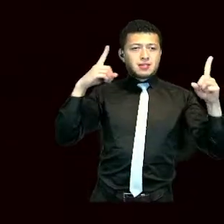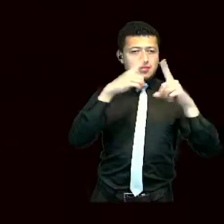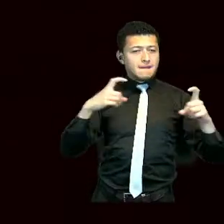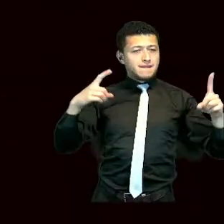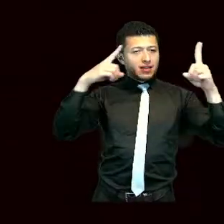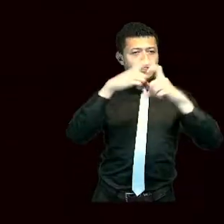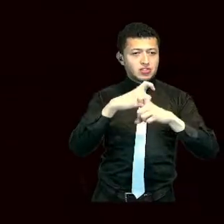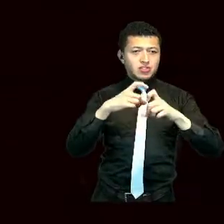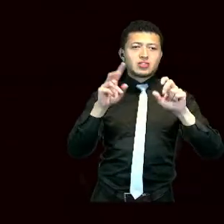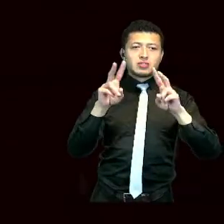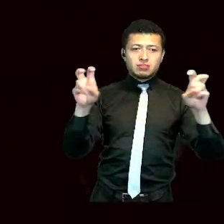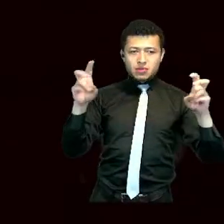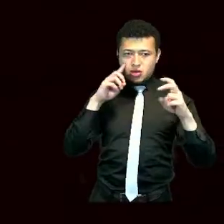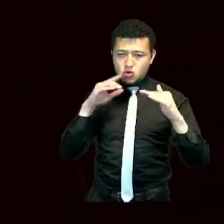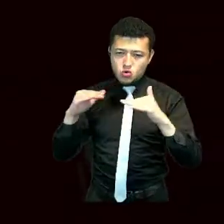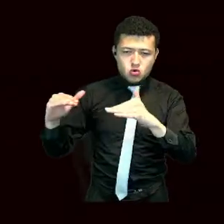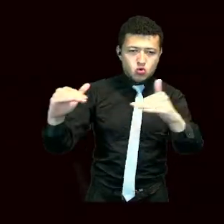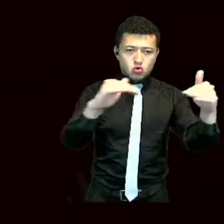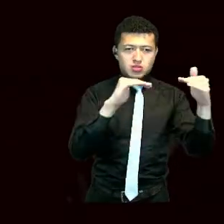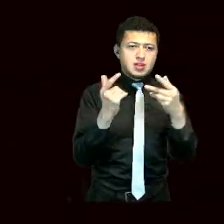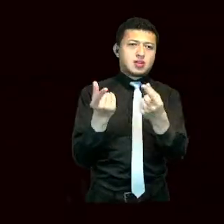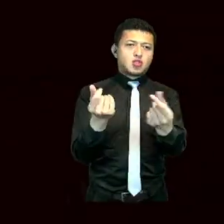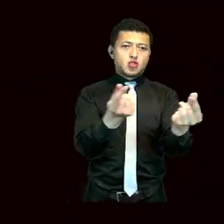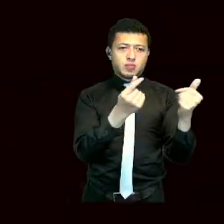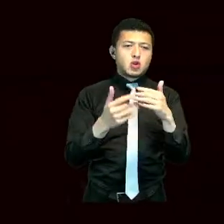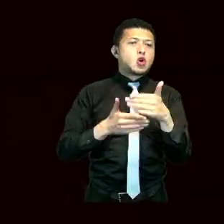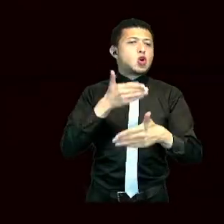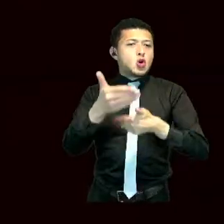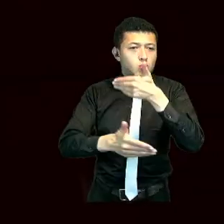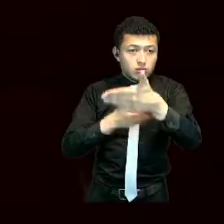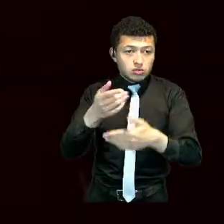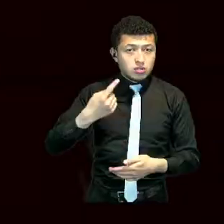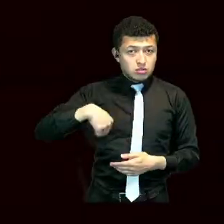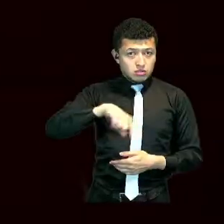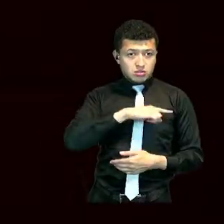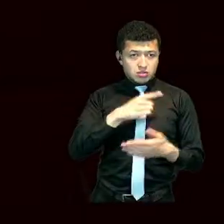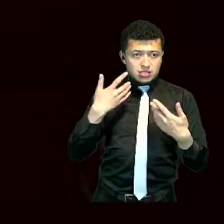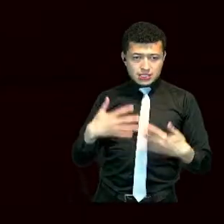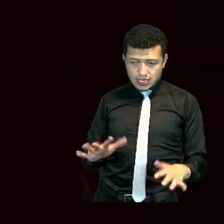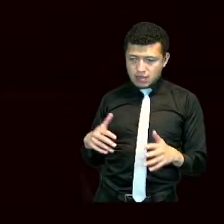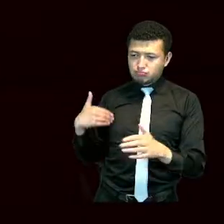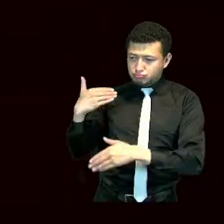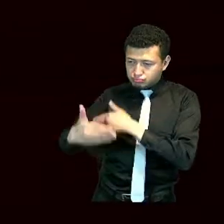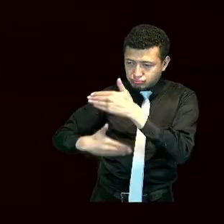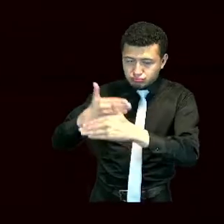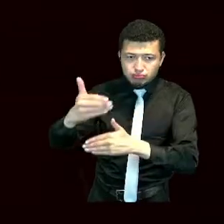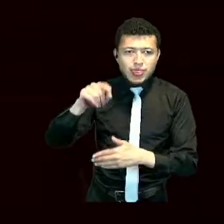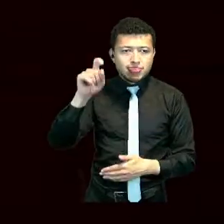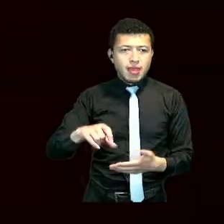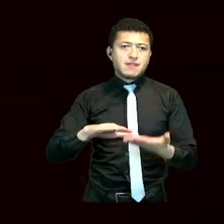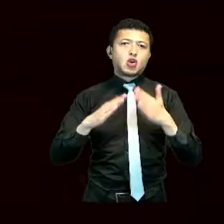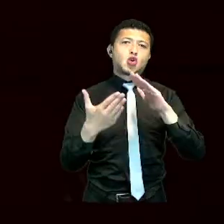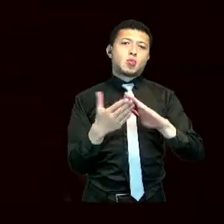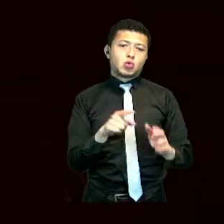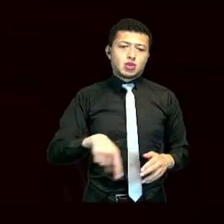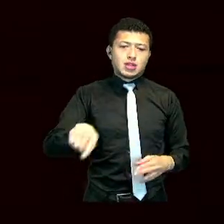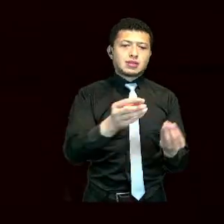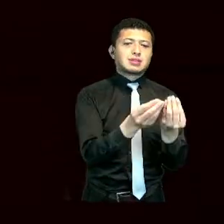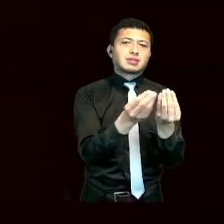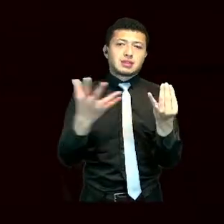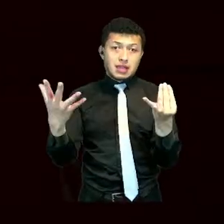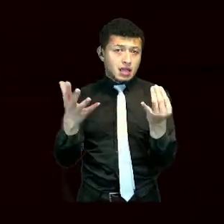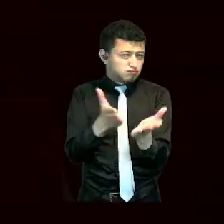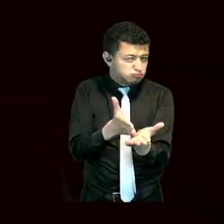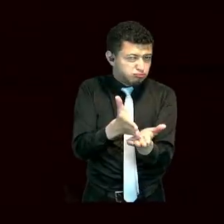have led us to reflect about economic justice and the processes that we have been experiencing as